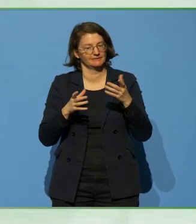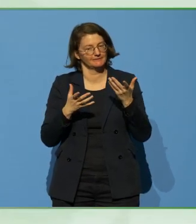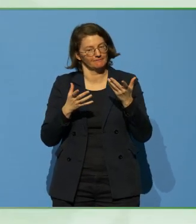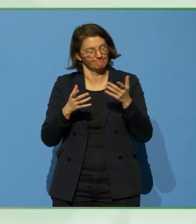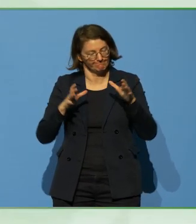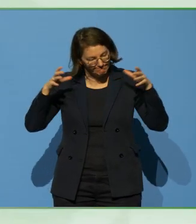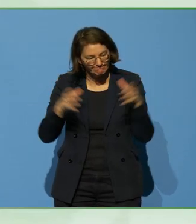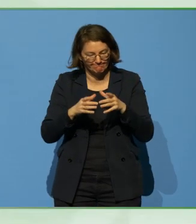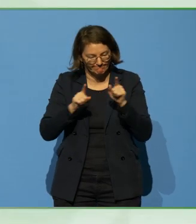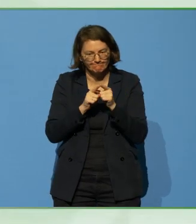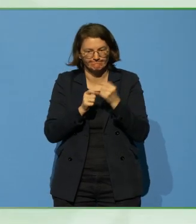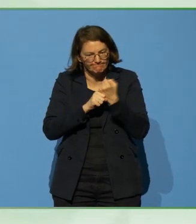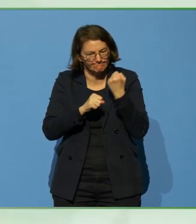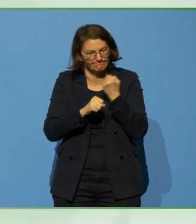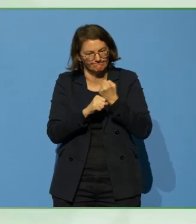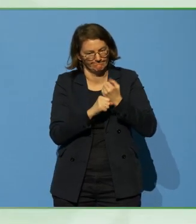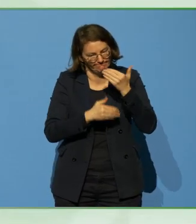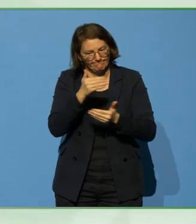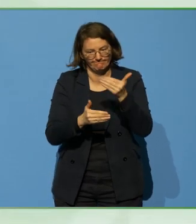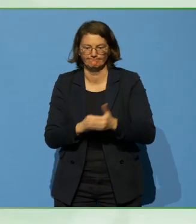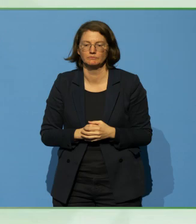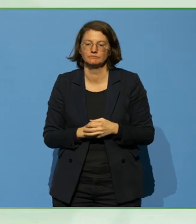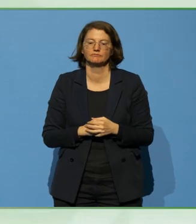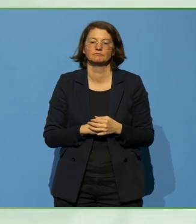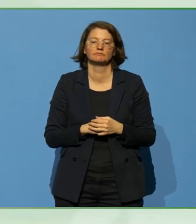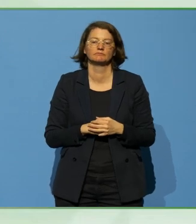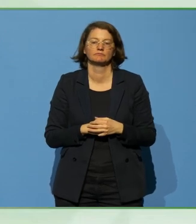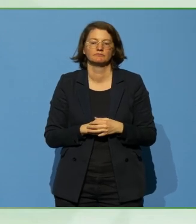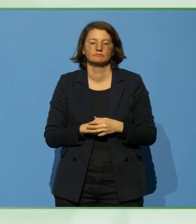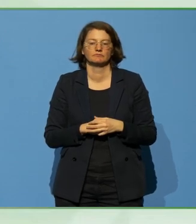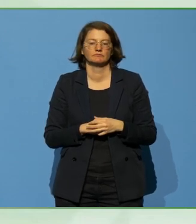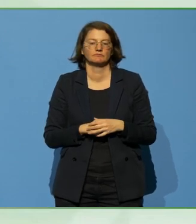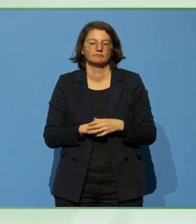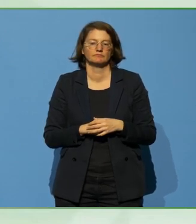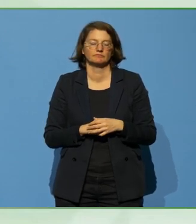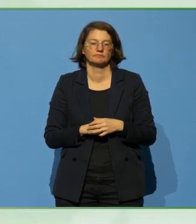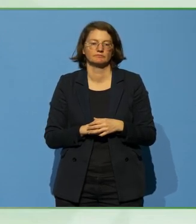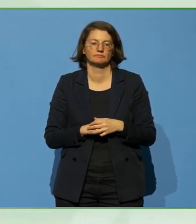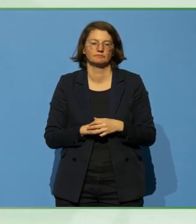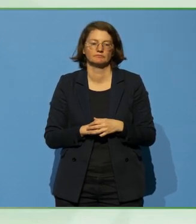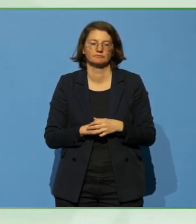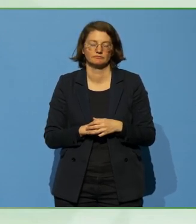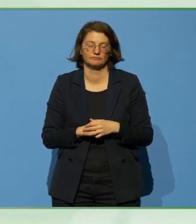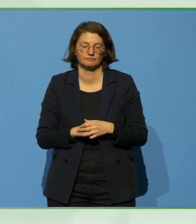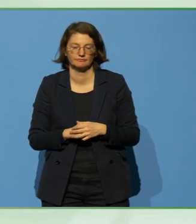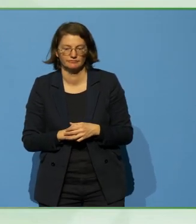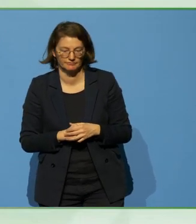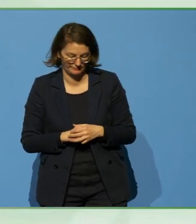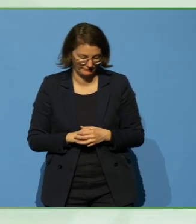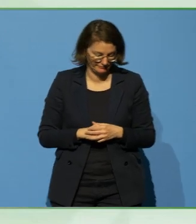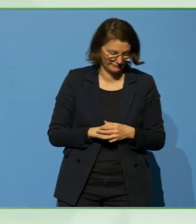needs, it opens up the possibility for innovation. So many times I've seen this, where we propose an accessibility